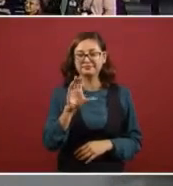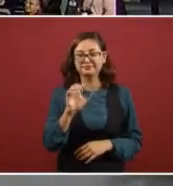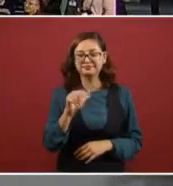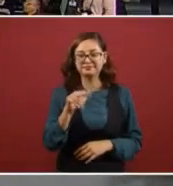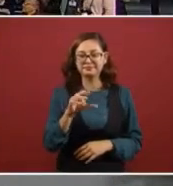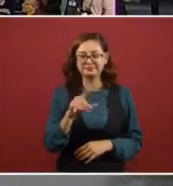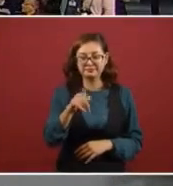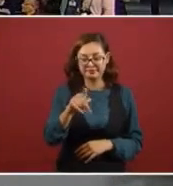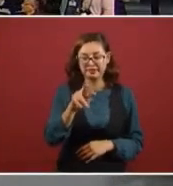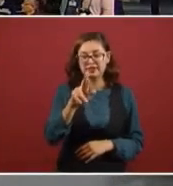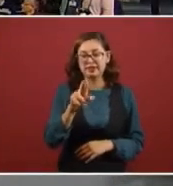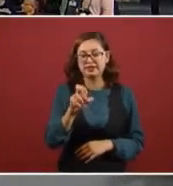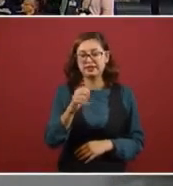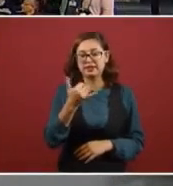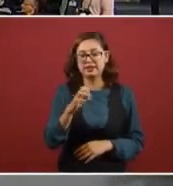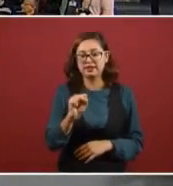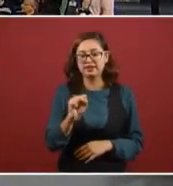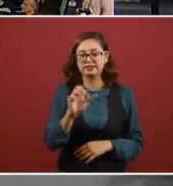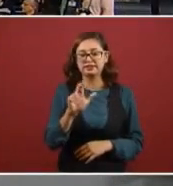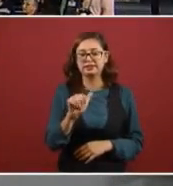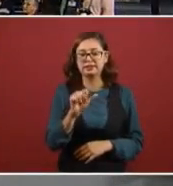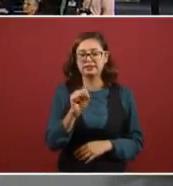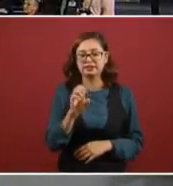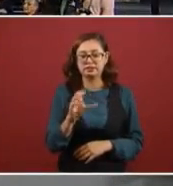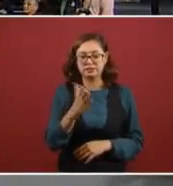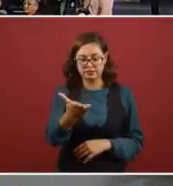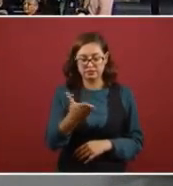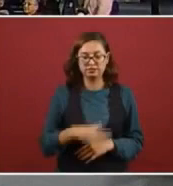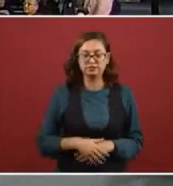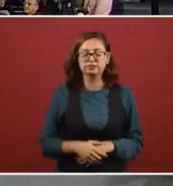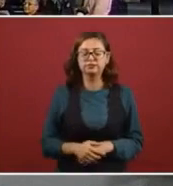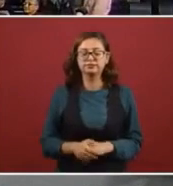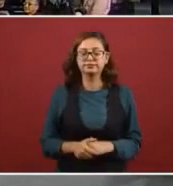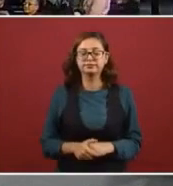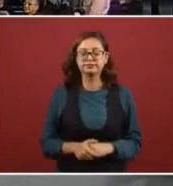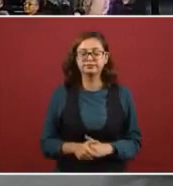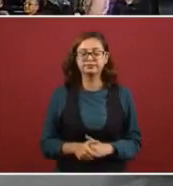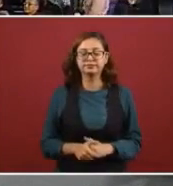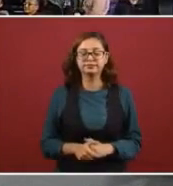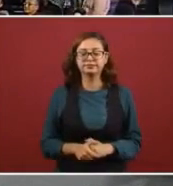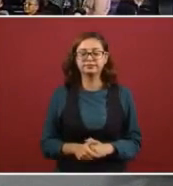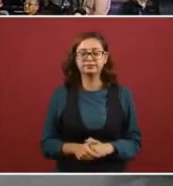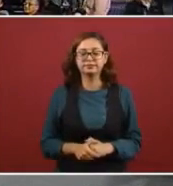A ver, Razo. Ya. One more person.